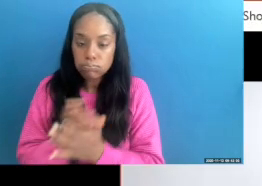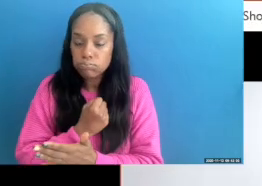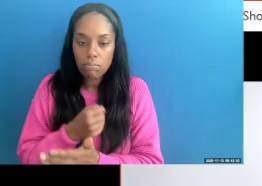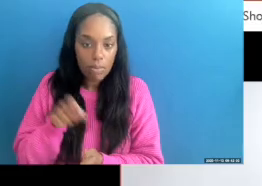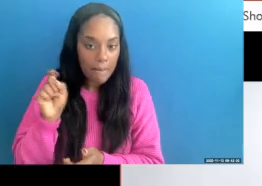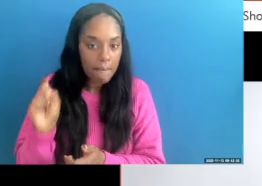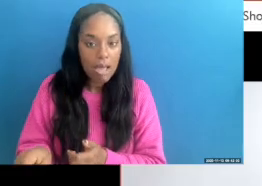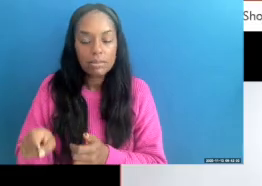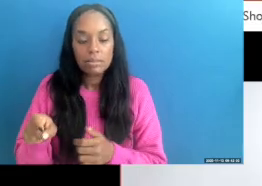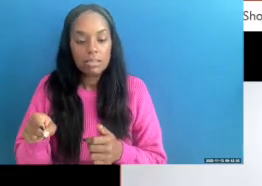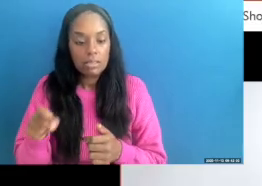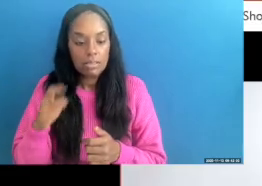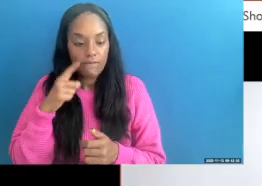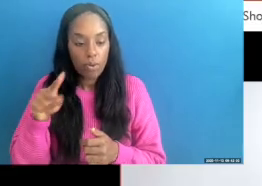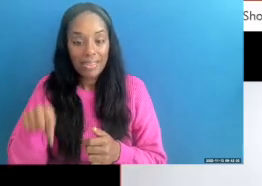be